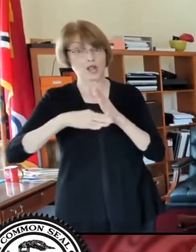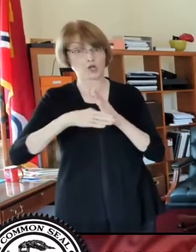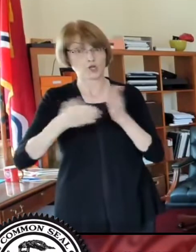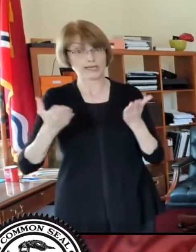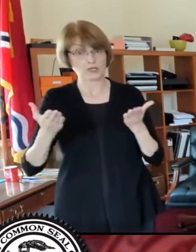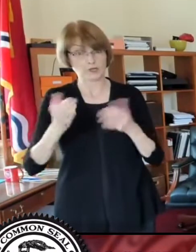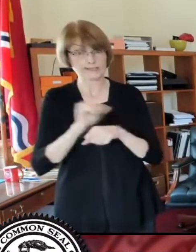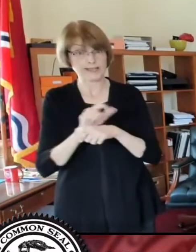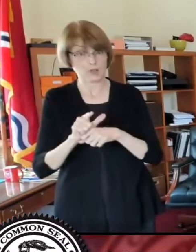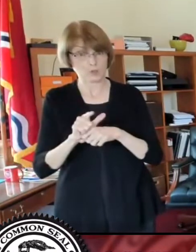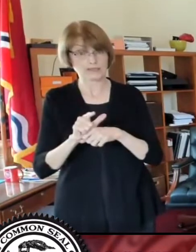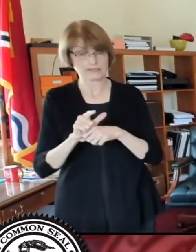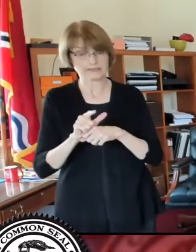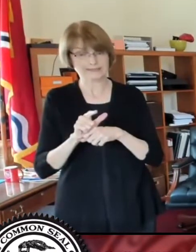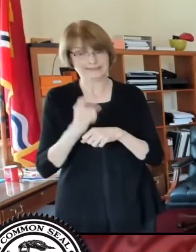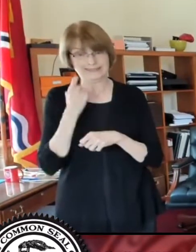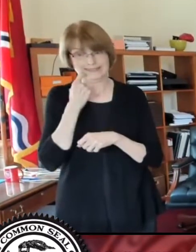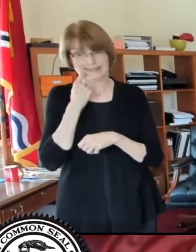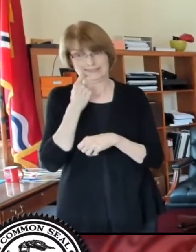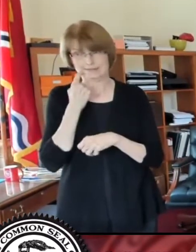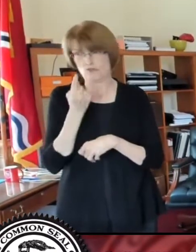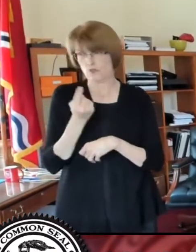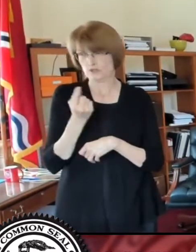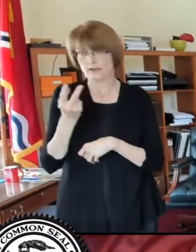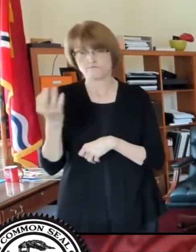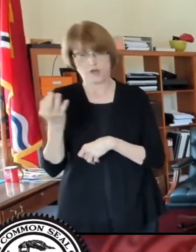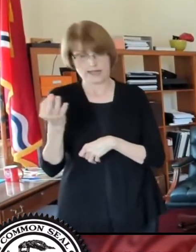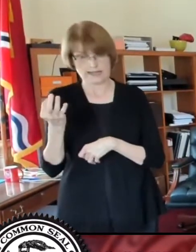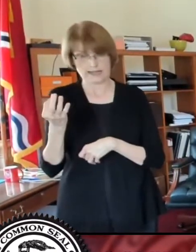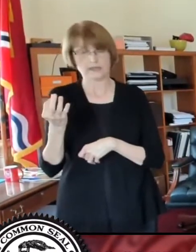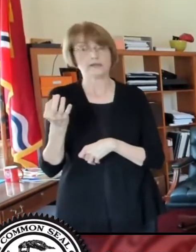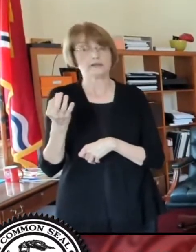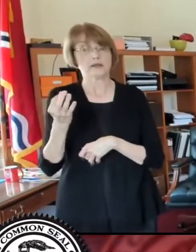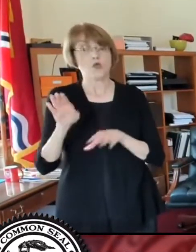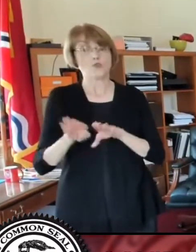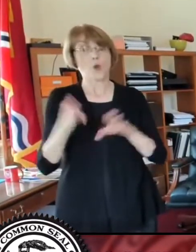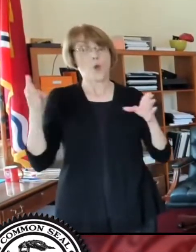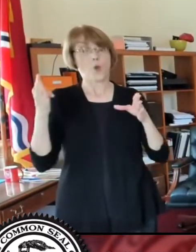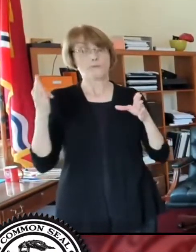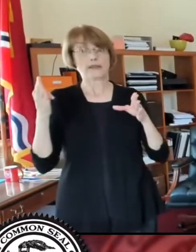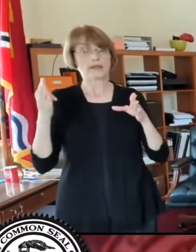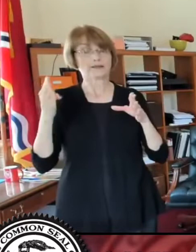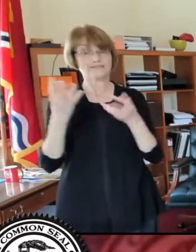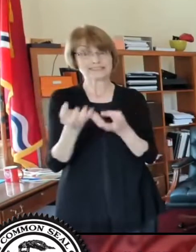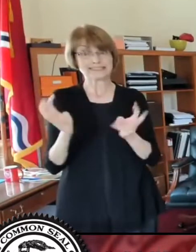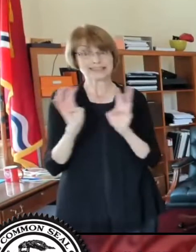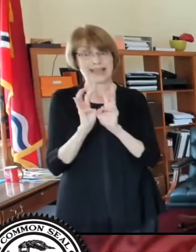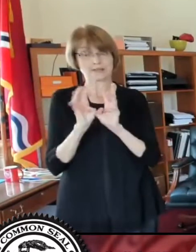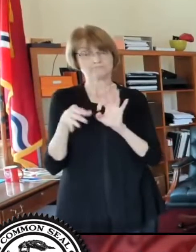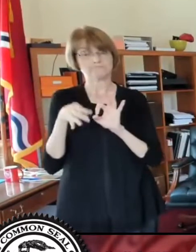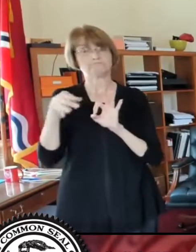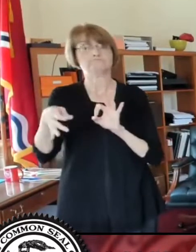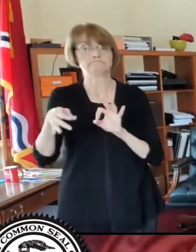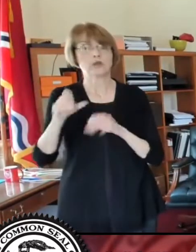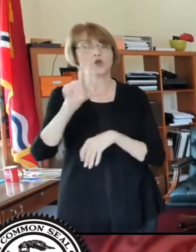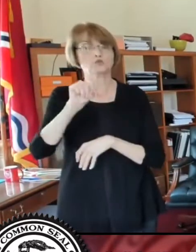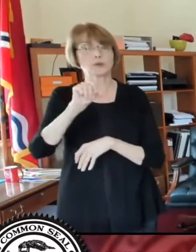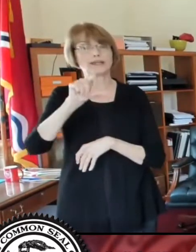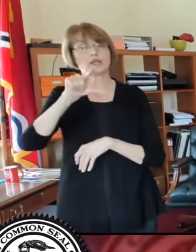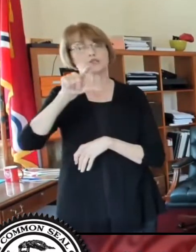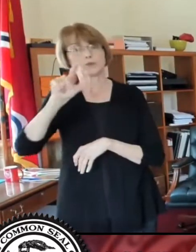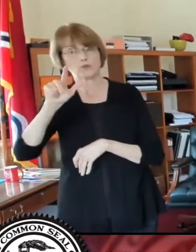Louis, announced on Friday, Thursday or Friday, that they are pushing back the opening of the stadium until 2023, spring